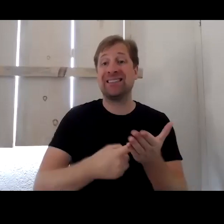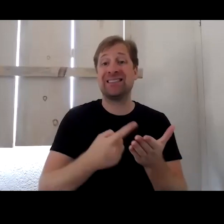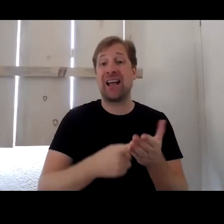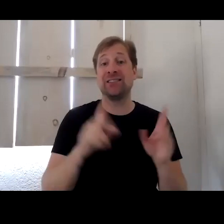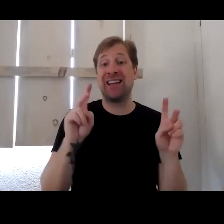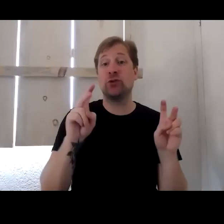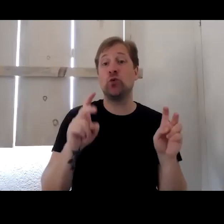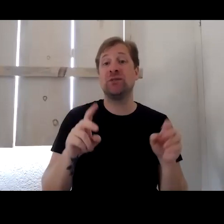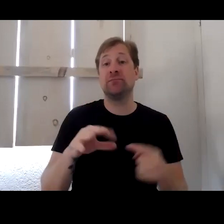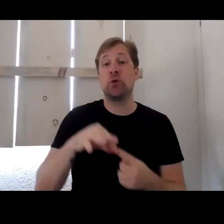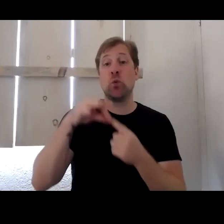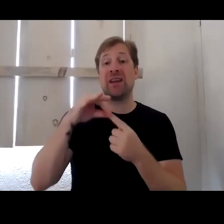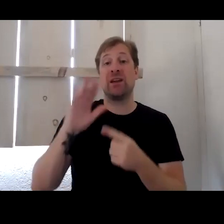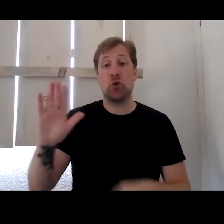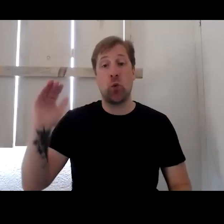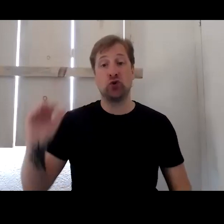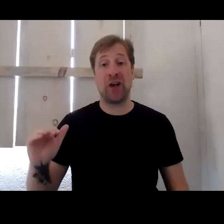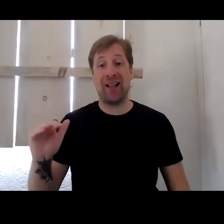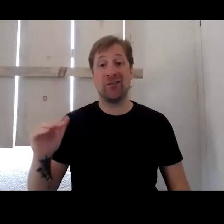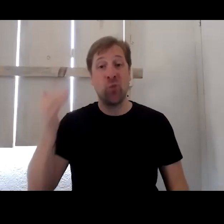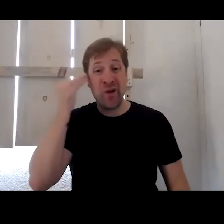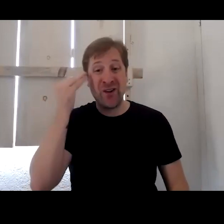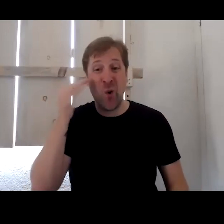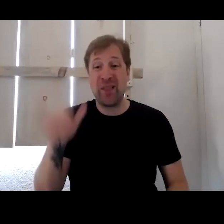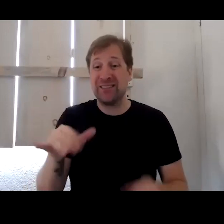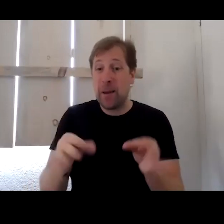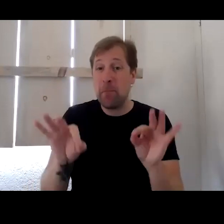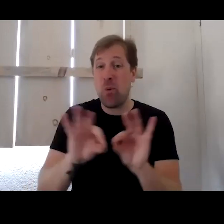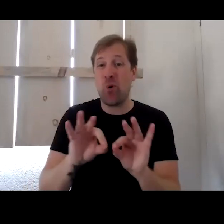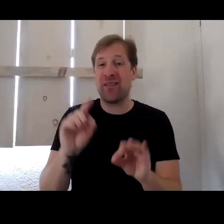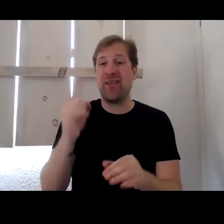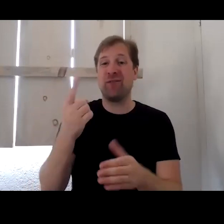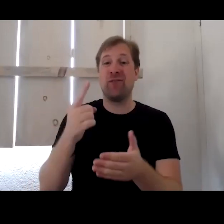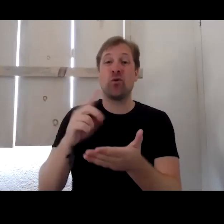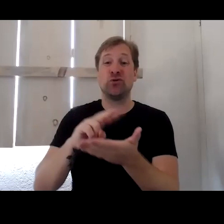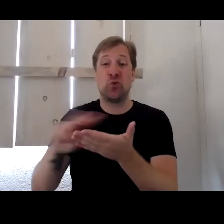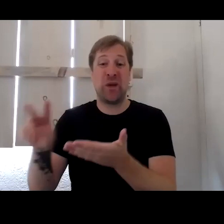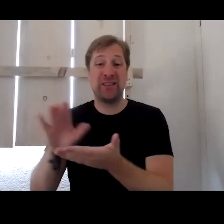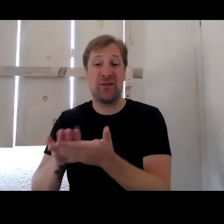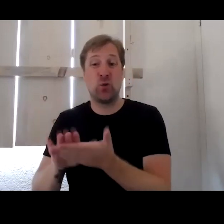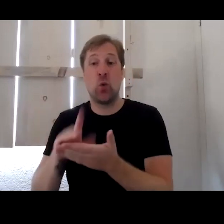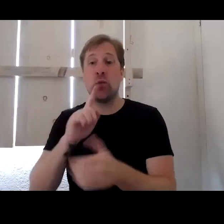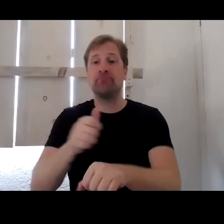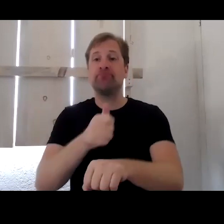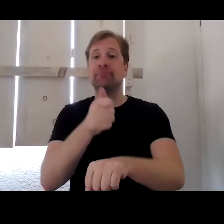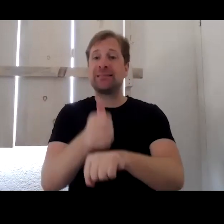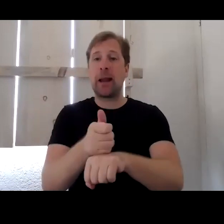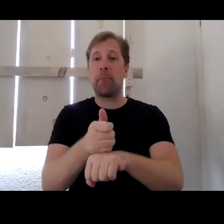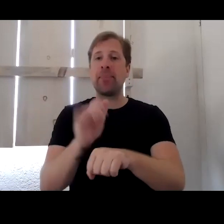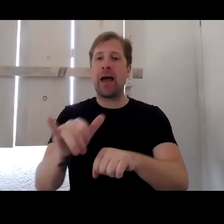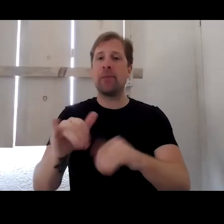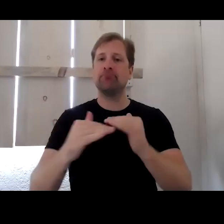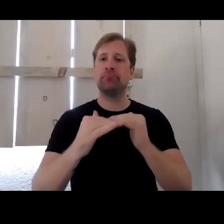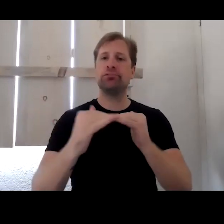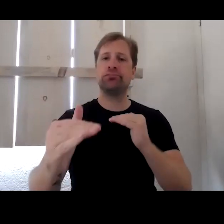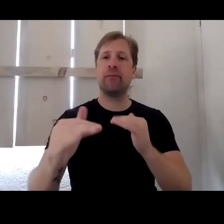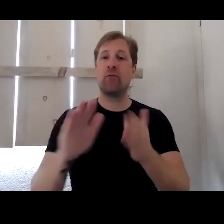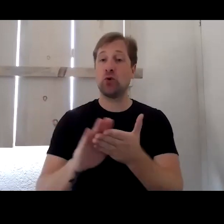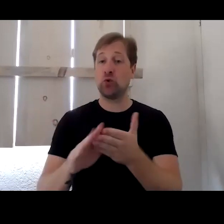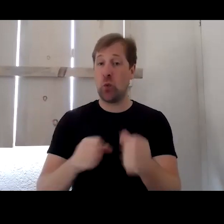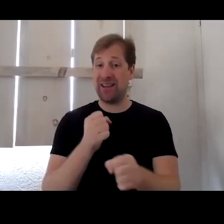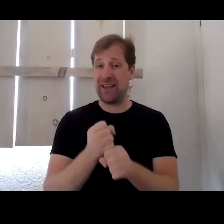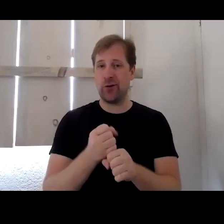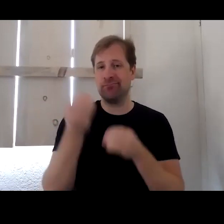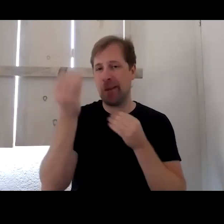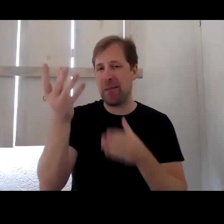your child. We all know how important the first 2 weeks of school are in setting the tone for the school year. I'll let you in on a